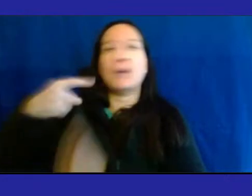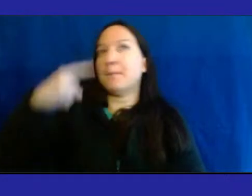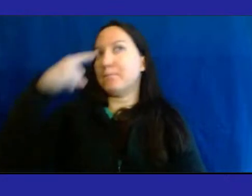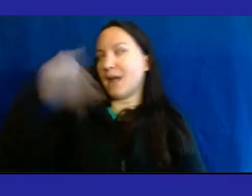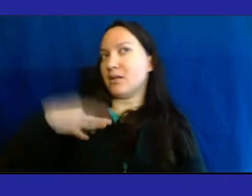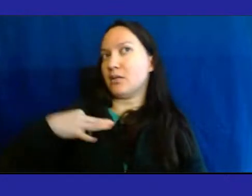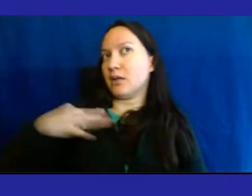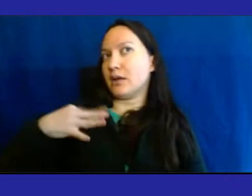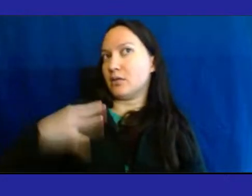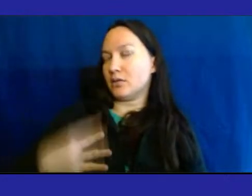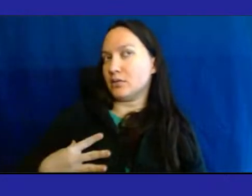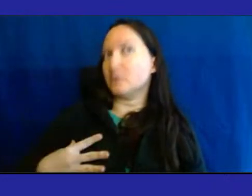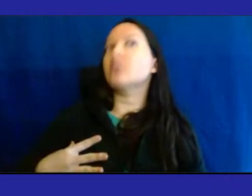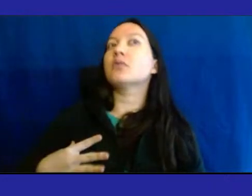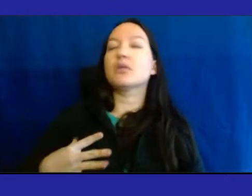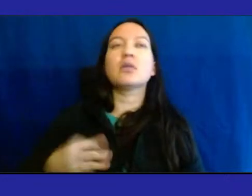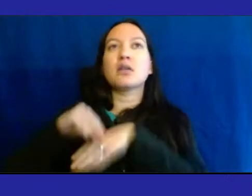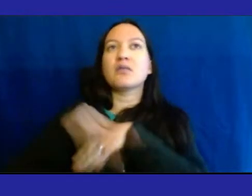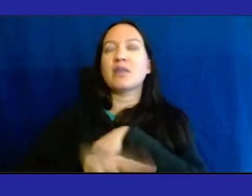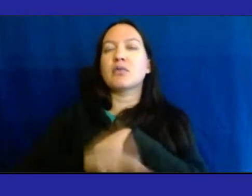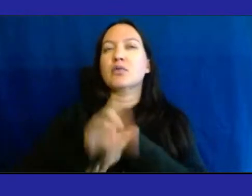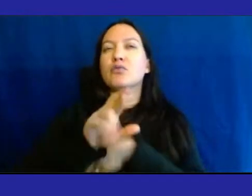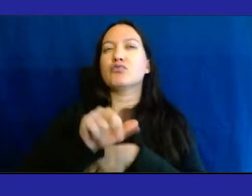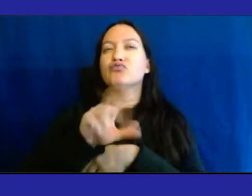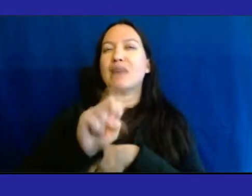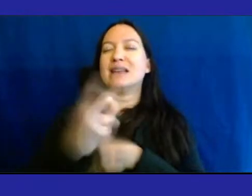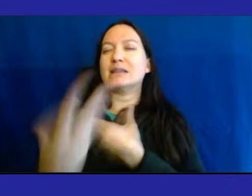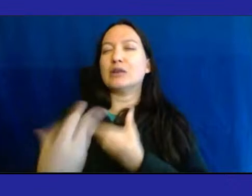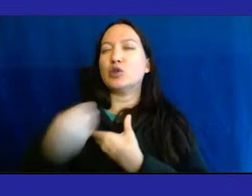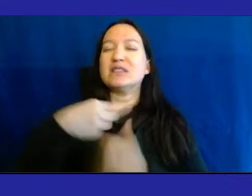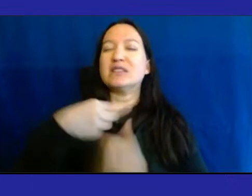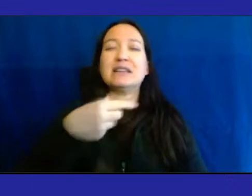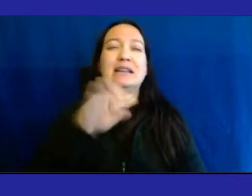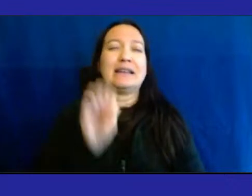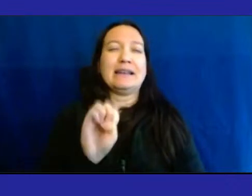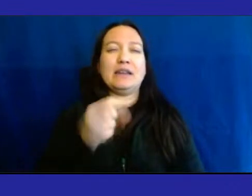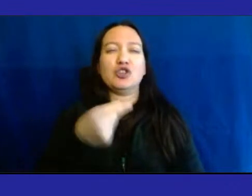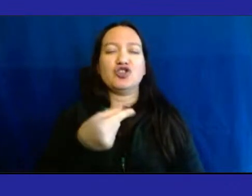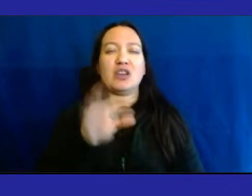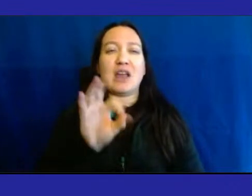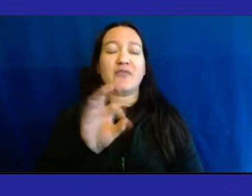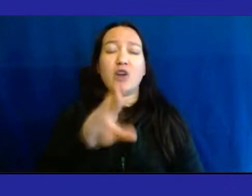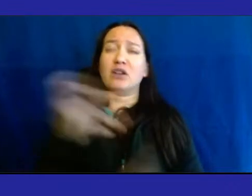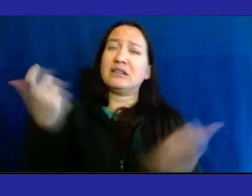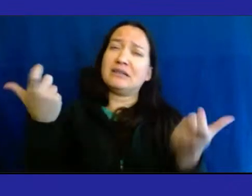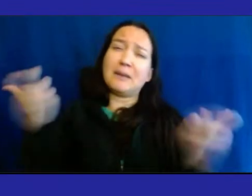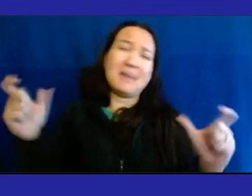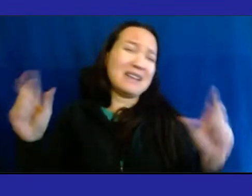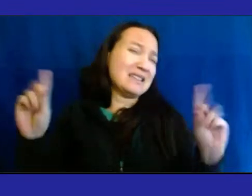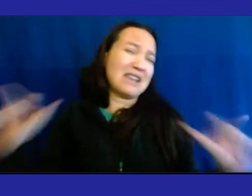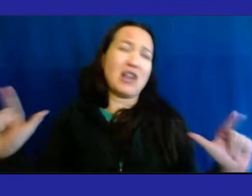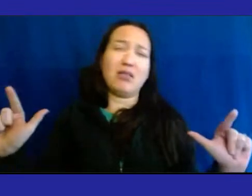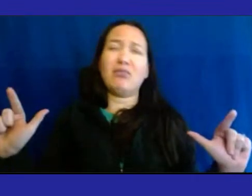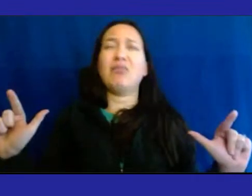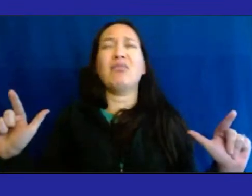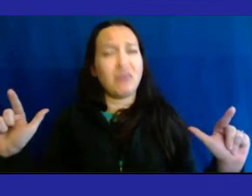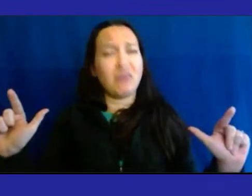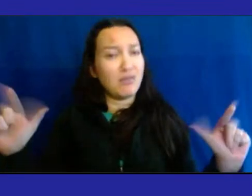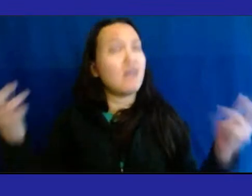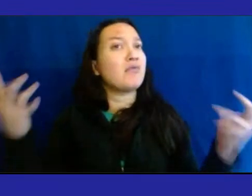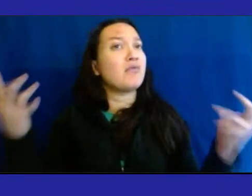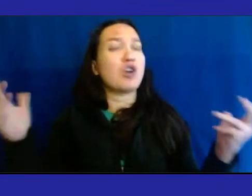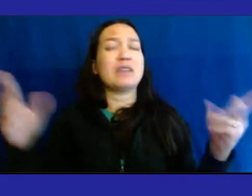affected by the race-inclusive EGFR. So this is a huge deal in the transplant world, and I'm already